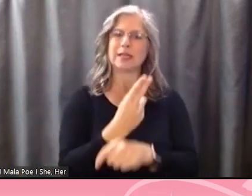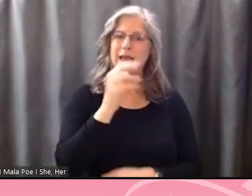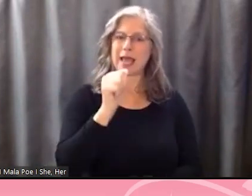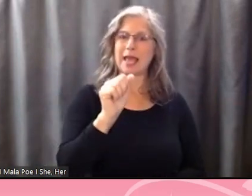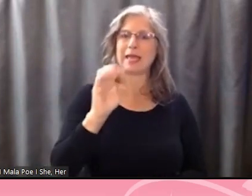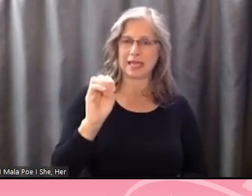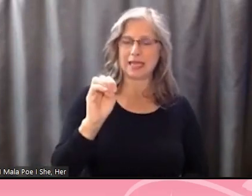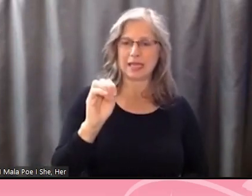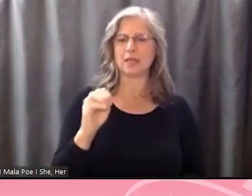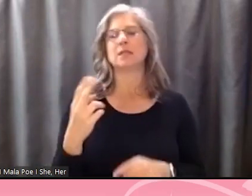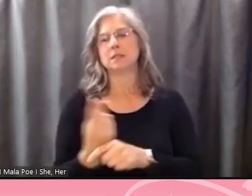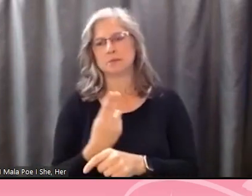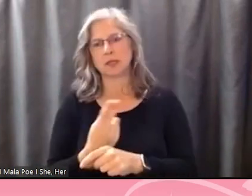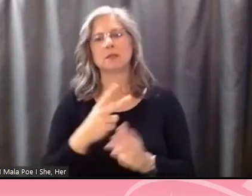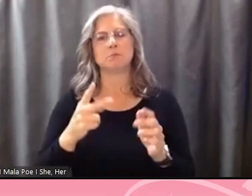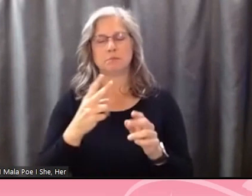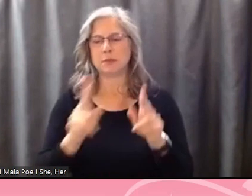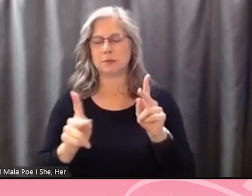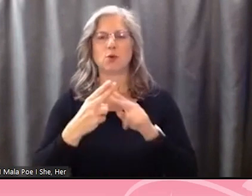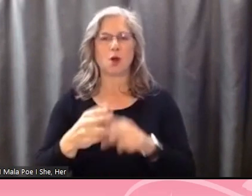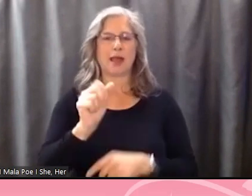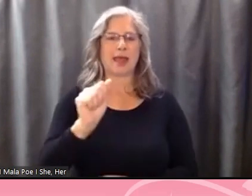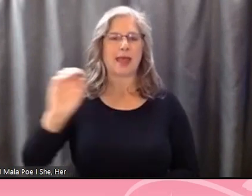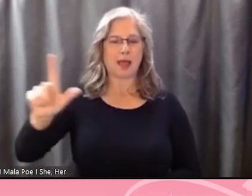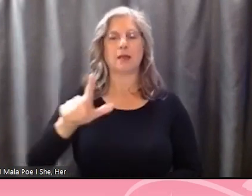sometimes also referred to as African American language. But this